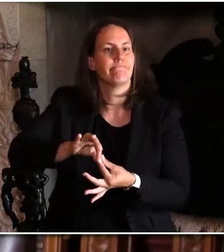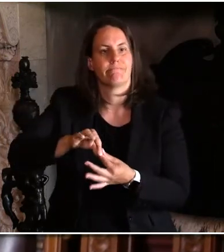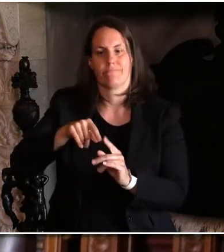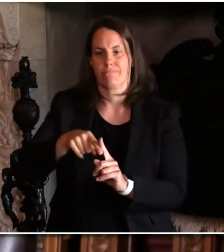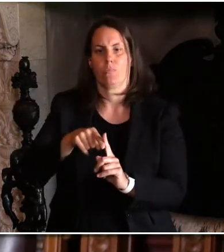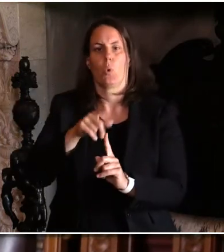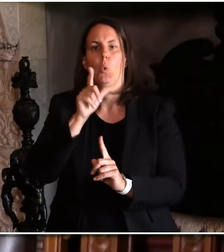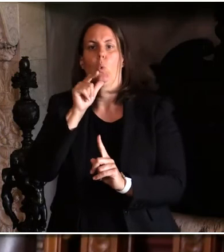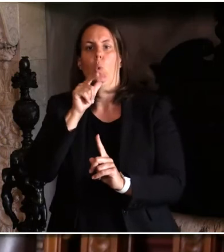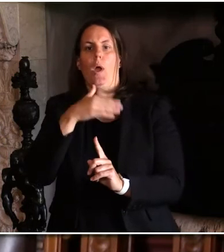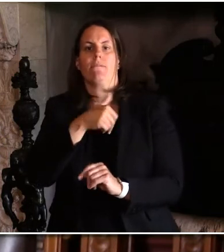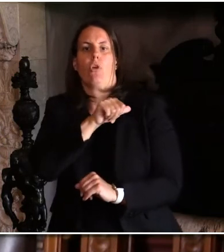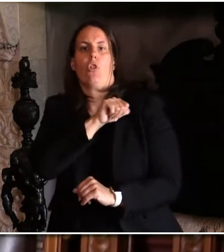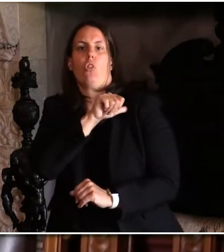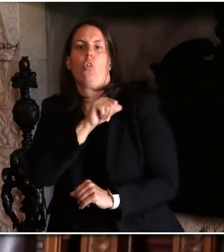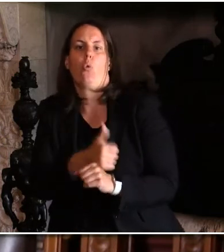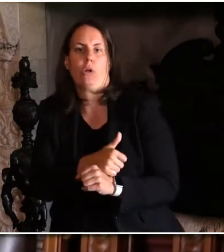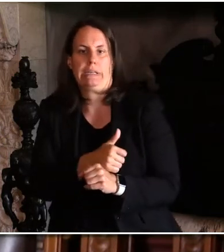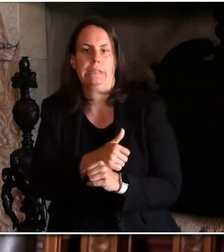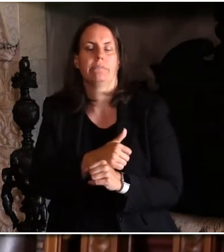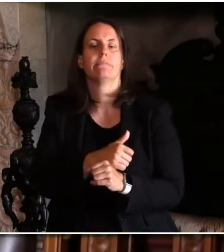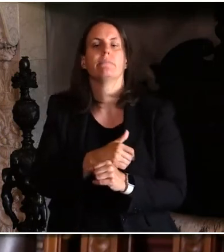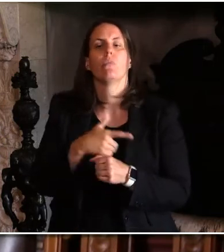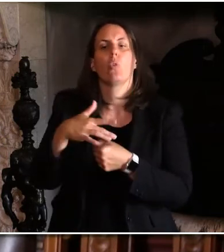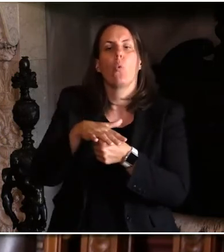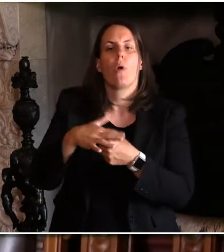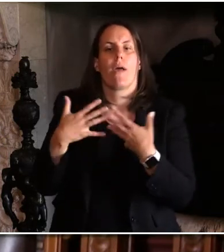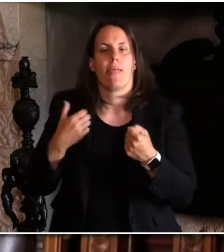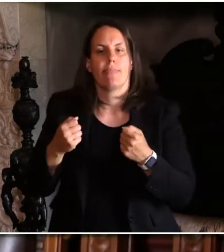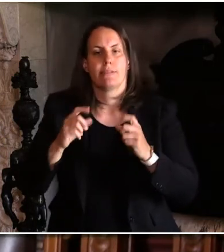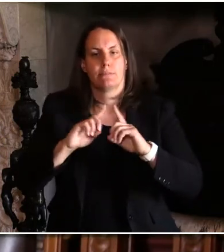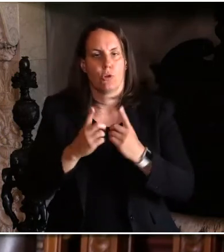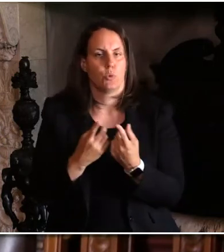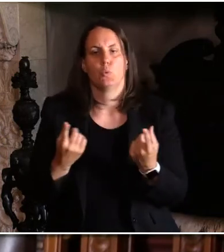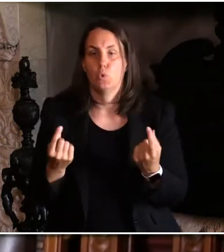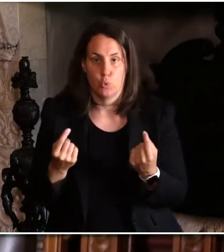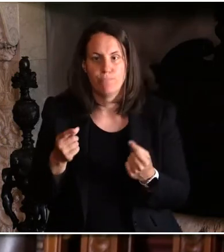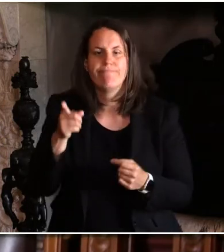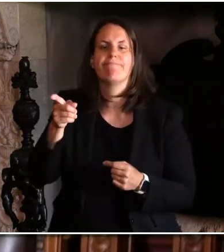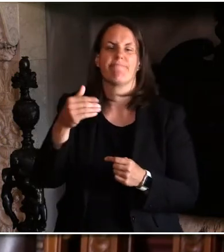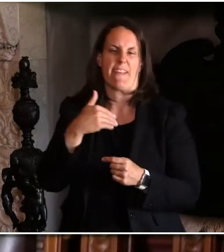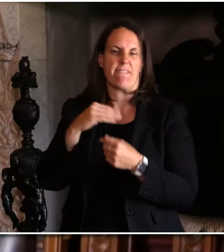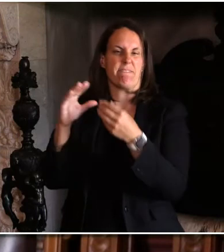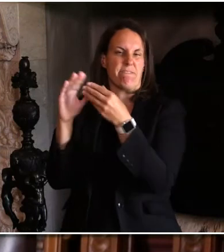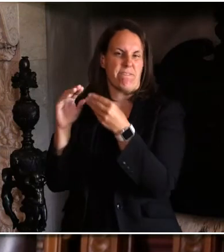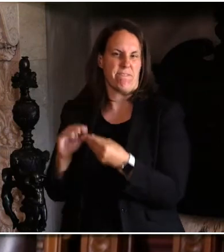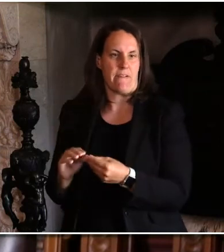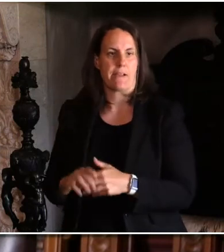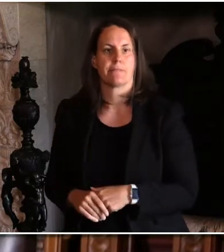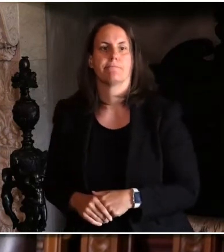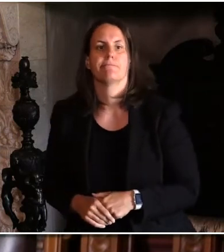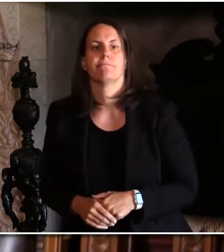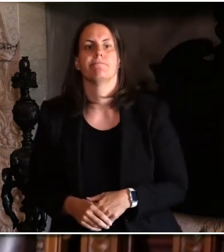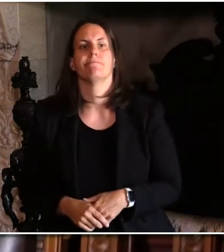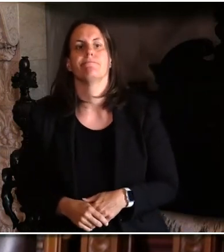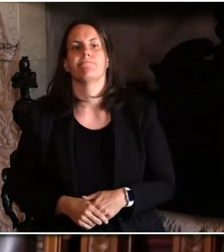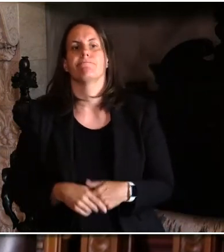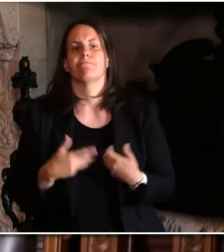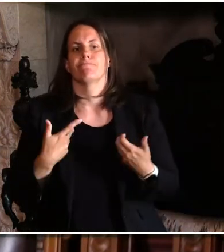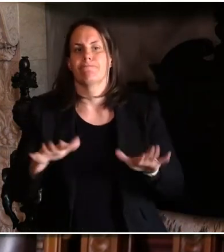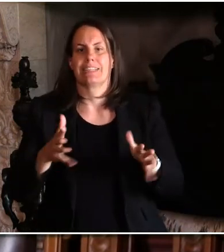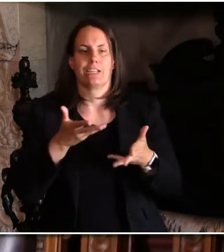of orders. We've worked with the Wisconsin Counties Association and others on just these very issues, but as